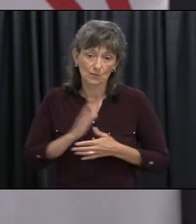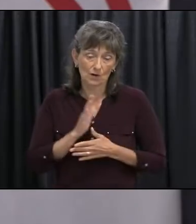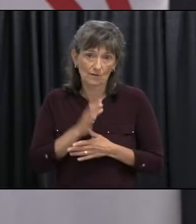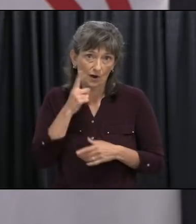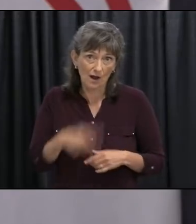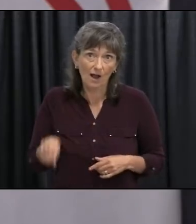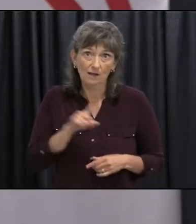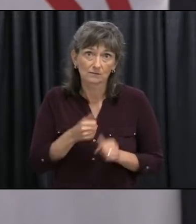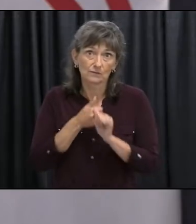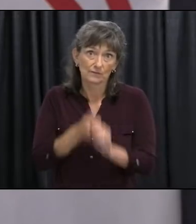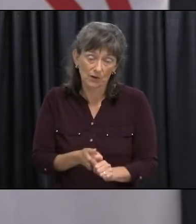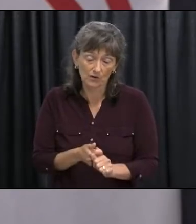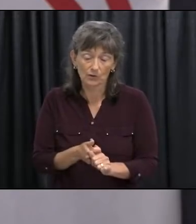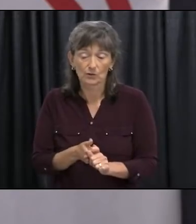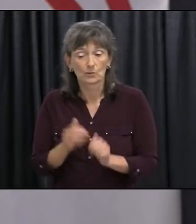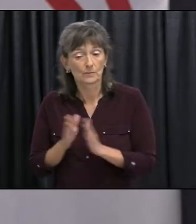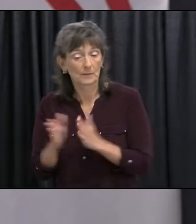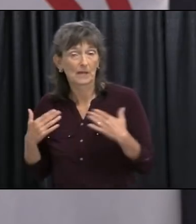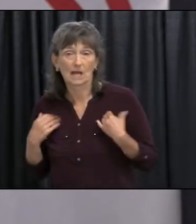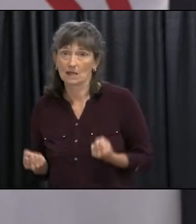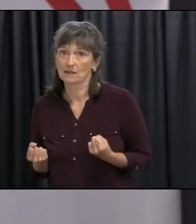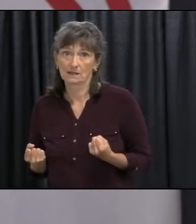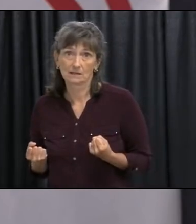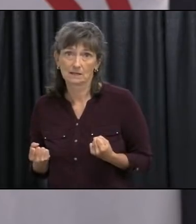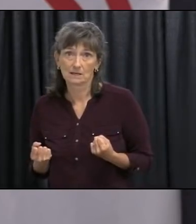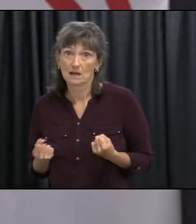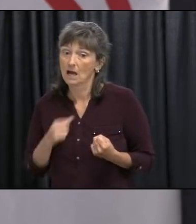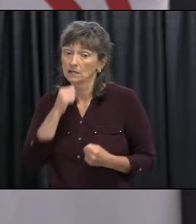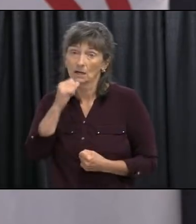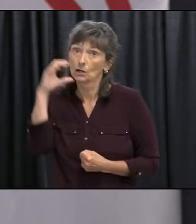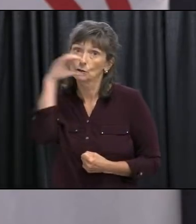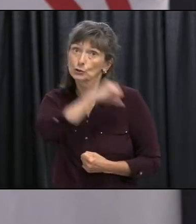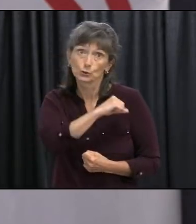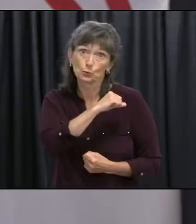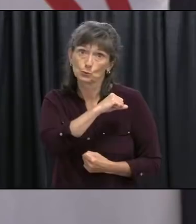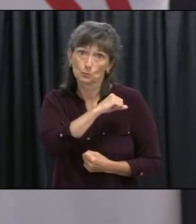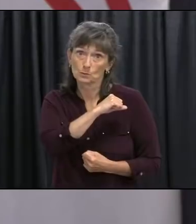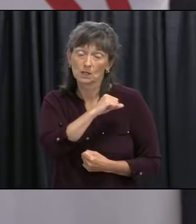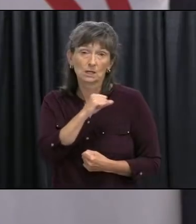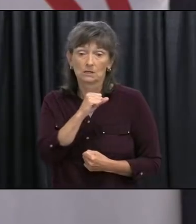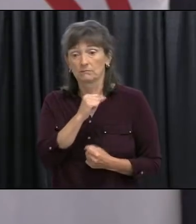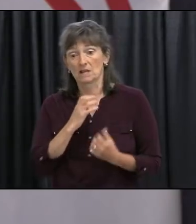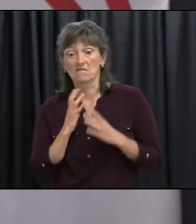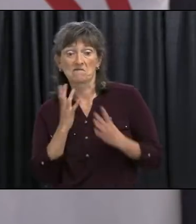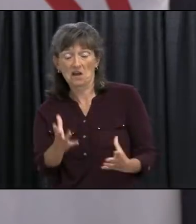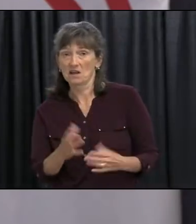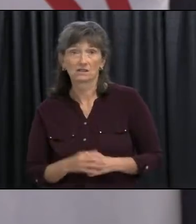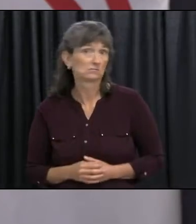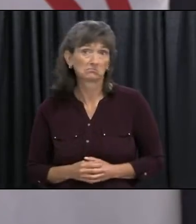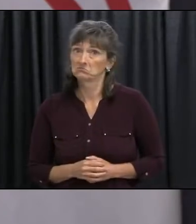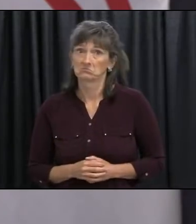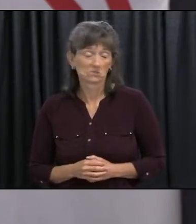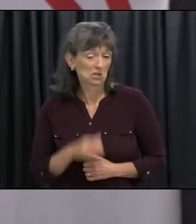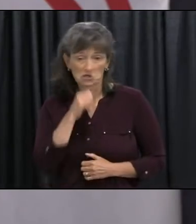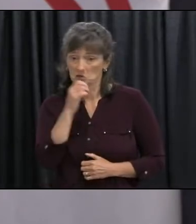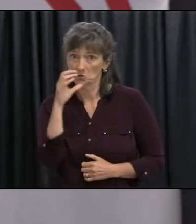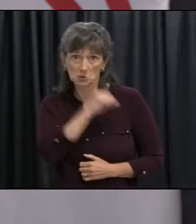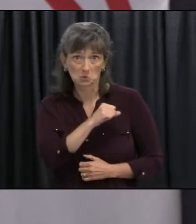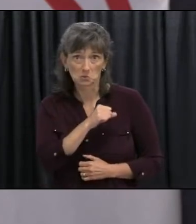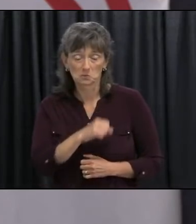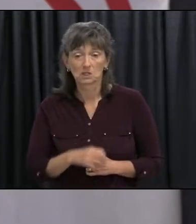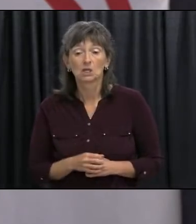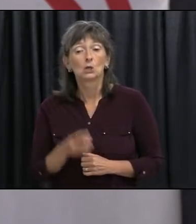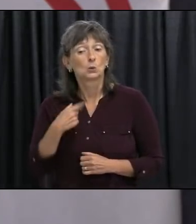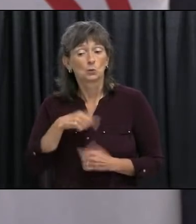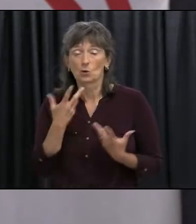working very closely with public health officials. We take nothing for granted in this pandemic of where we are, and what we're trying to prevent is actually